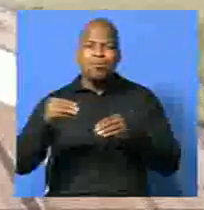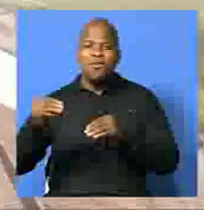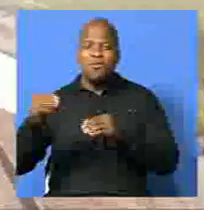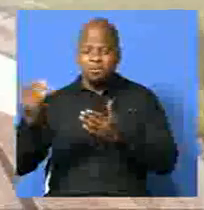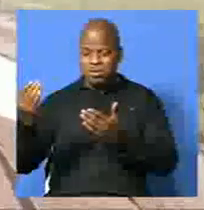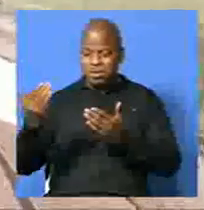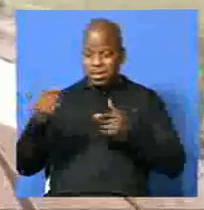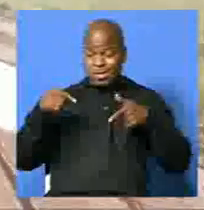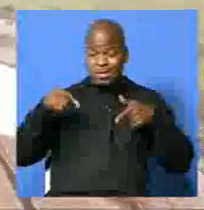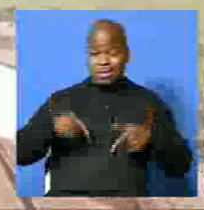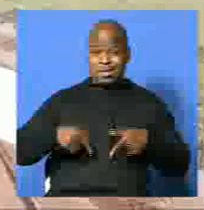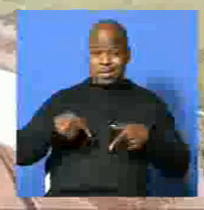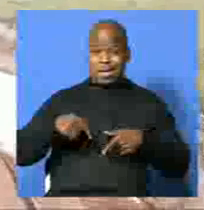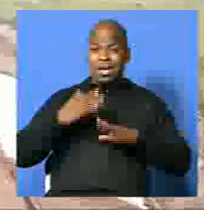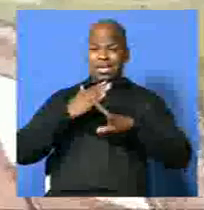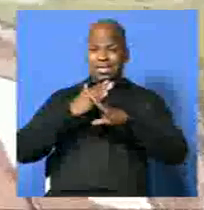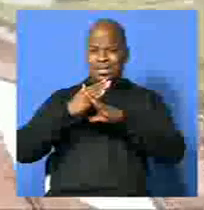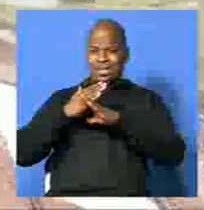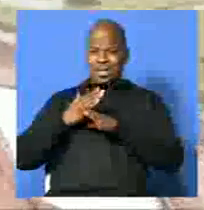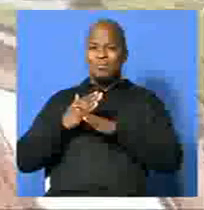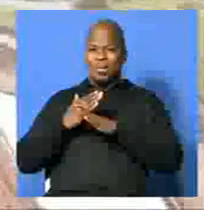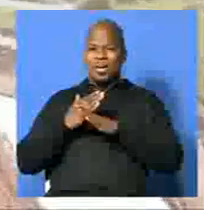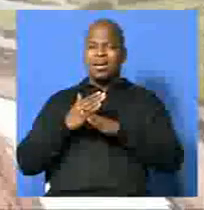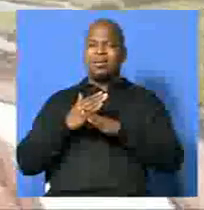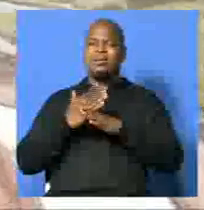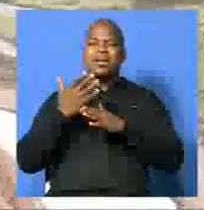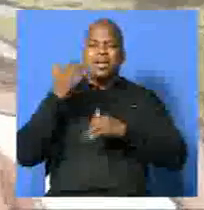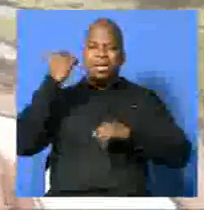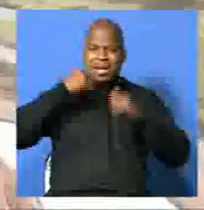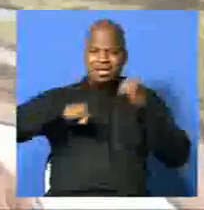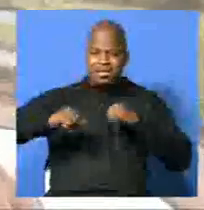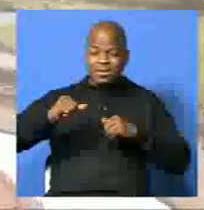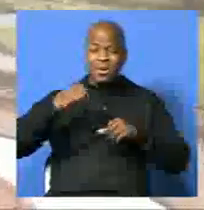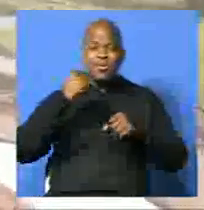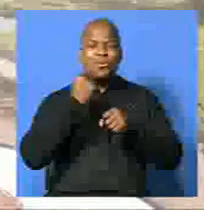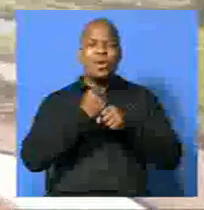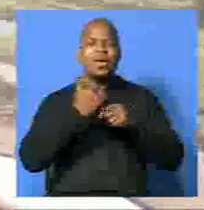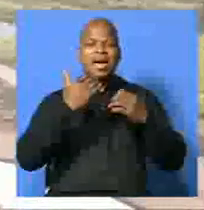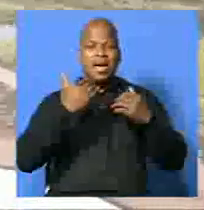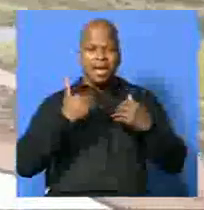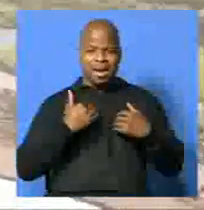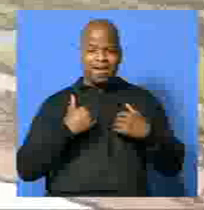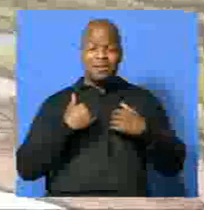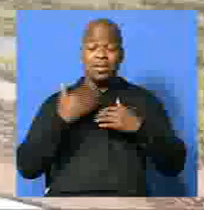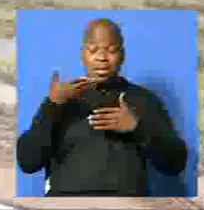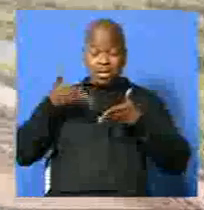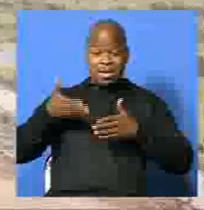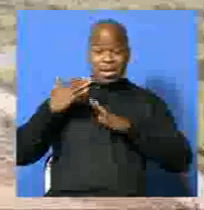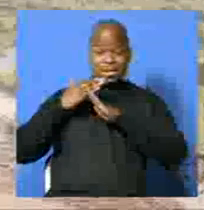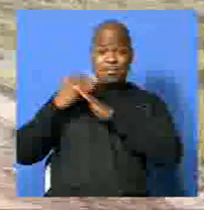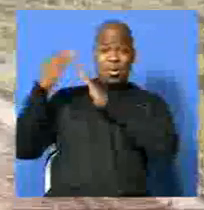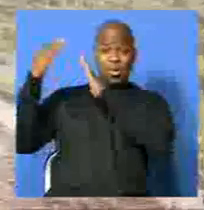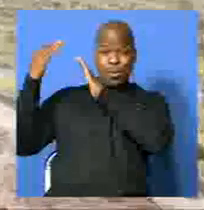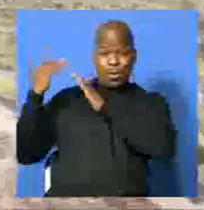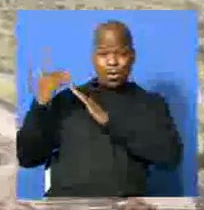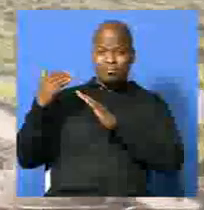ha ko le thakore la Zambia ko ile gore di tiro tse di tona tota tse dingwe di gone ka kwana kwana re solohetse gone gore ebe e go